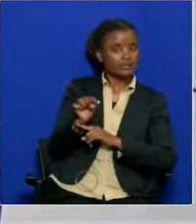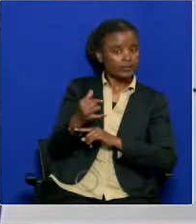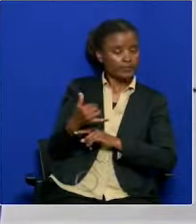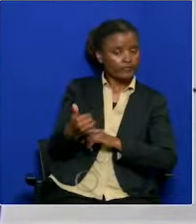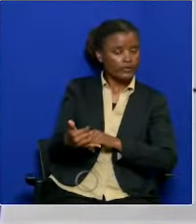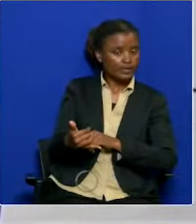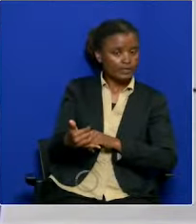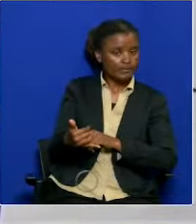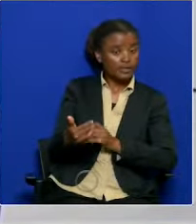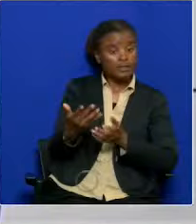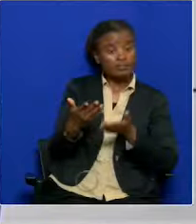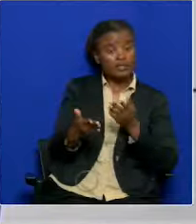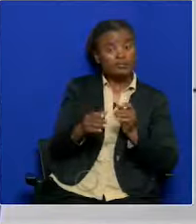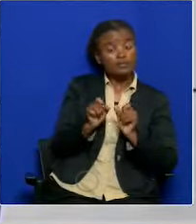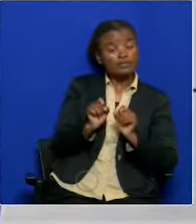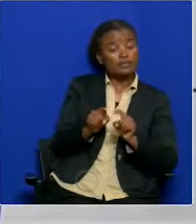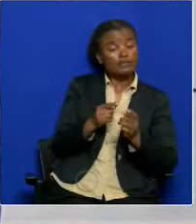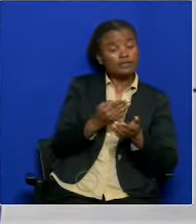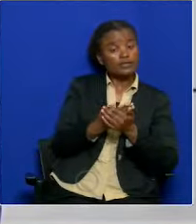also.